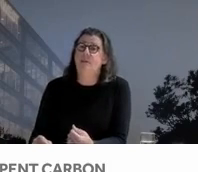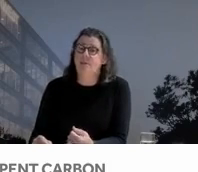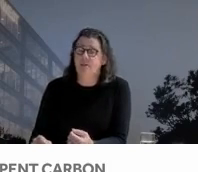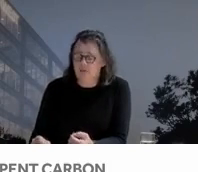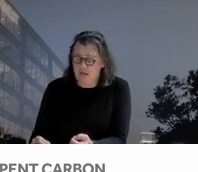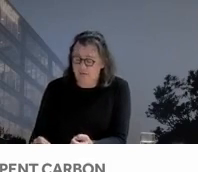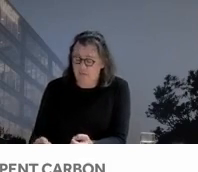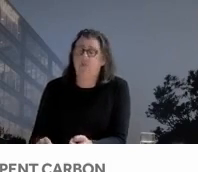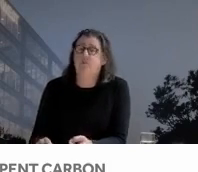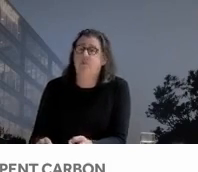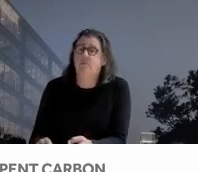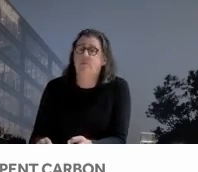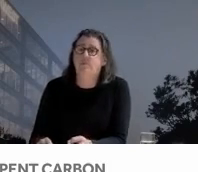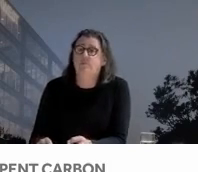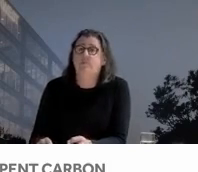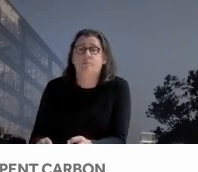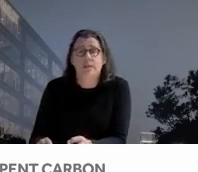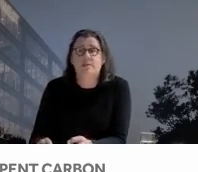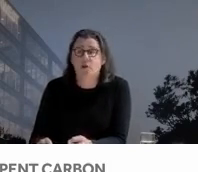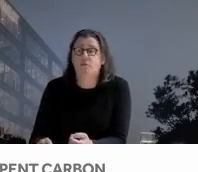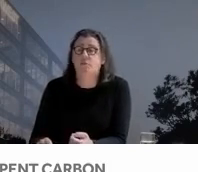carbon and reused 7.1